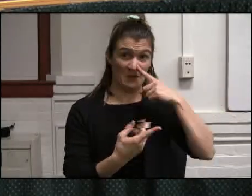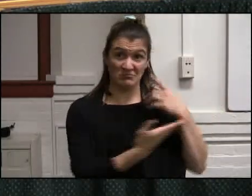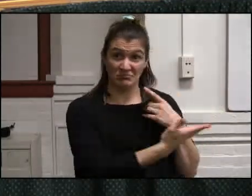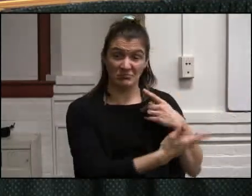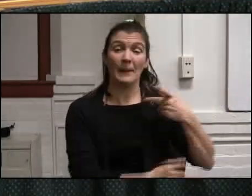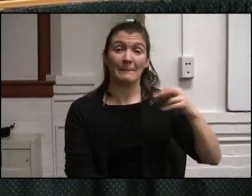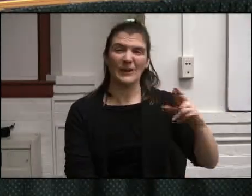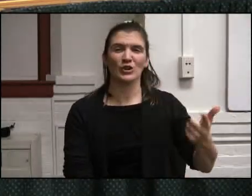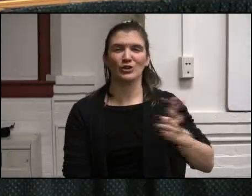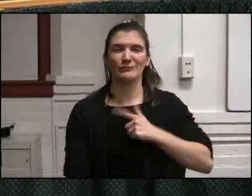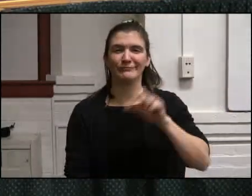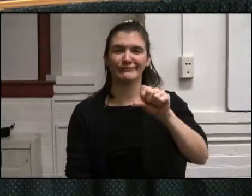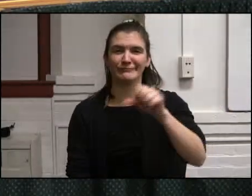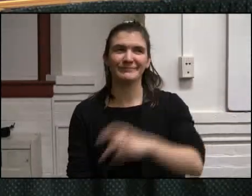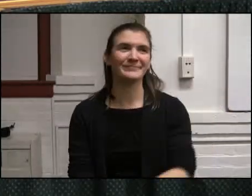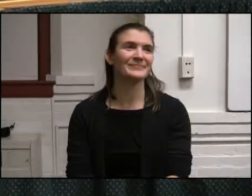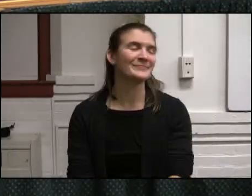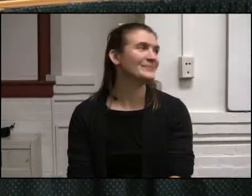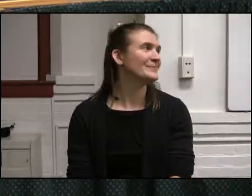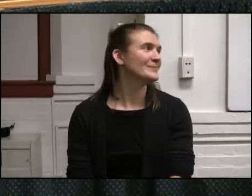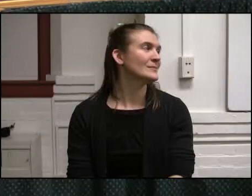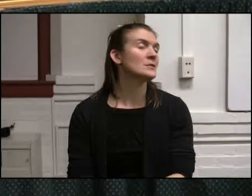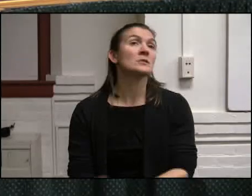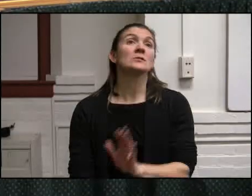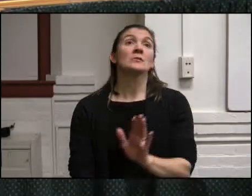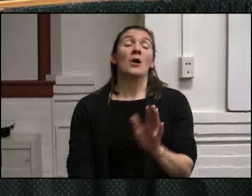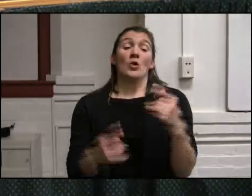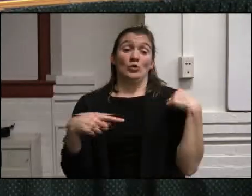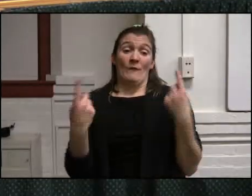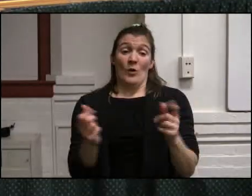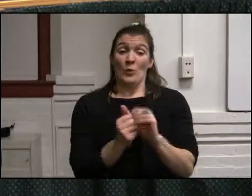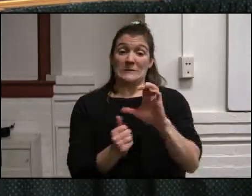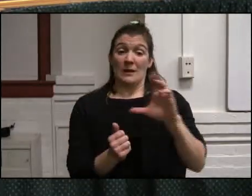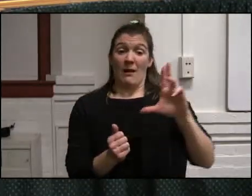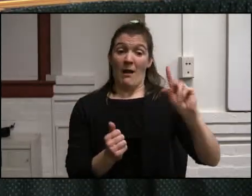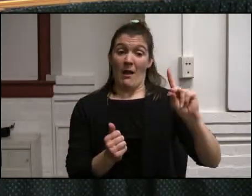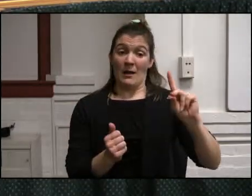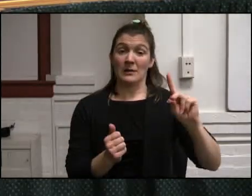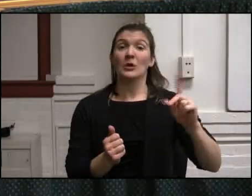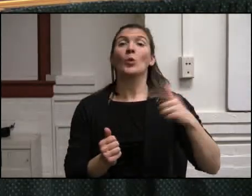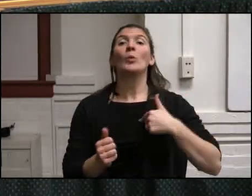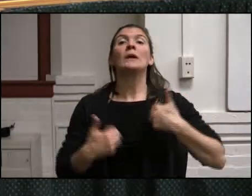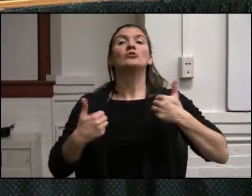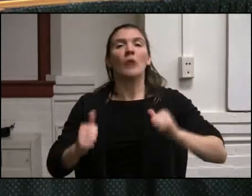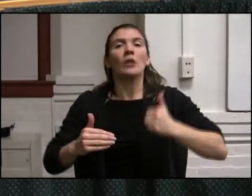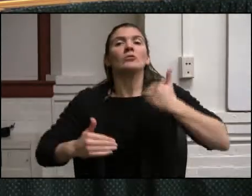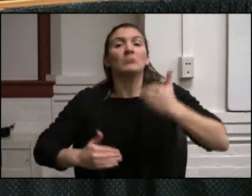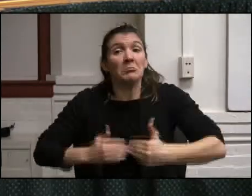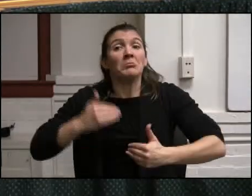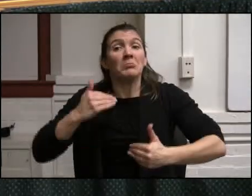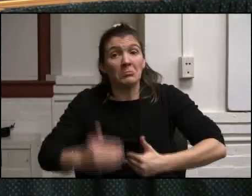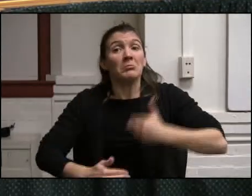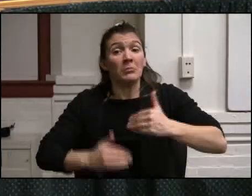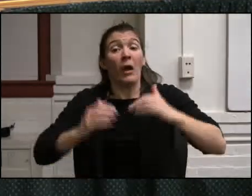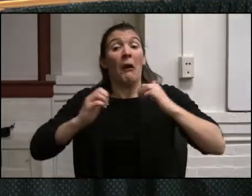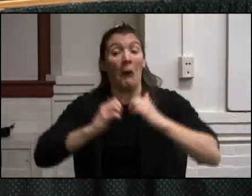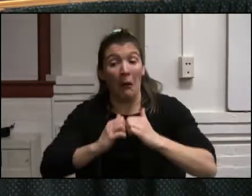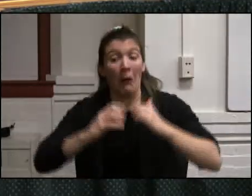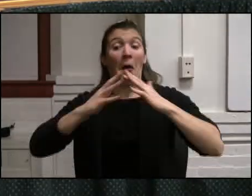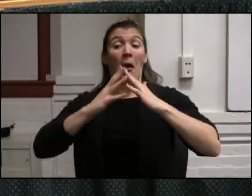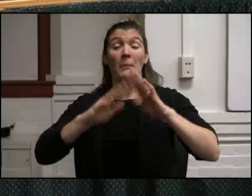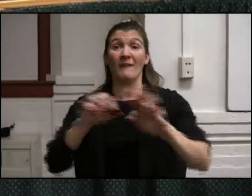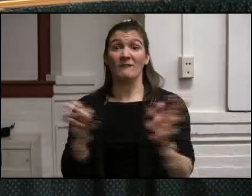Sure. So Thank you. the way I would characterize what's happened so far is there has been preparation to launch the CUD